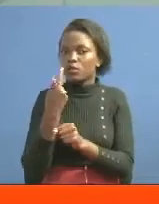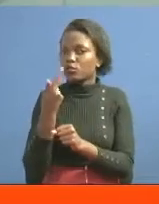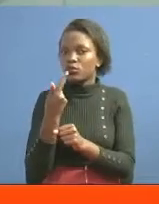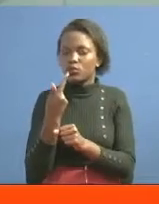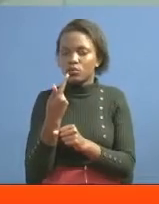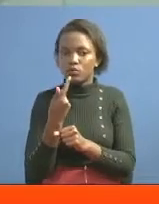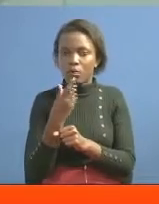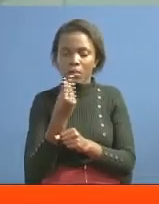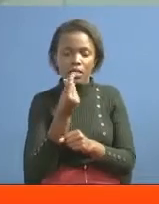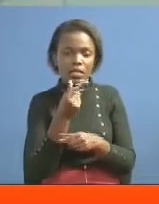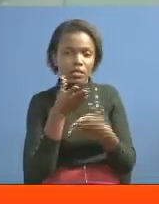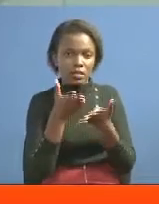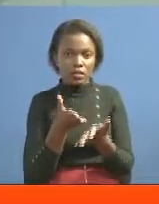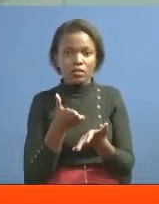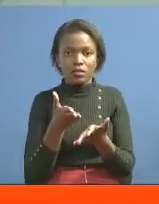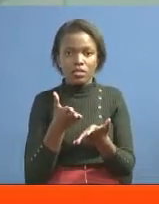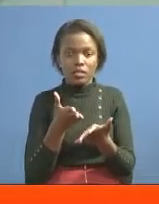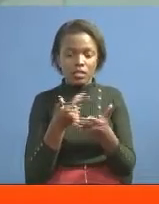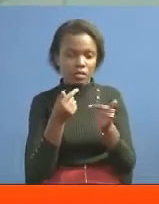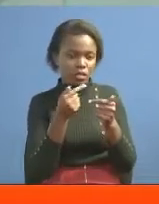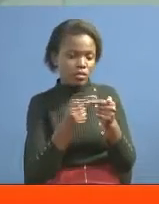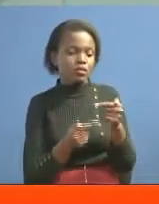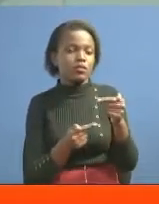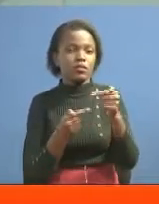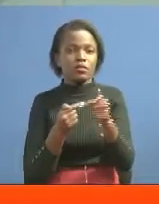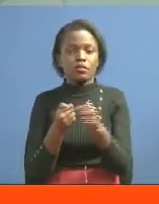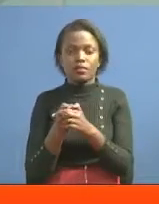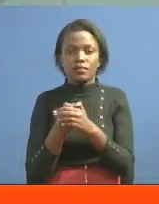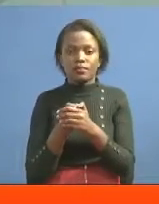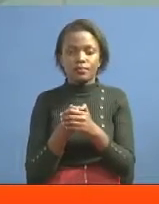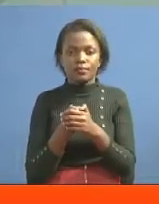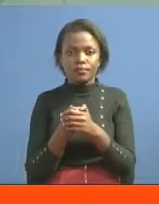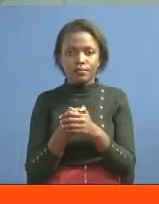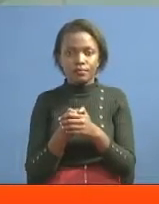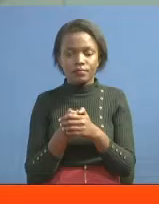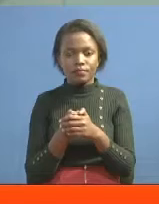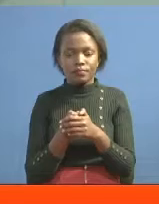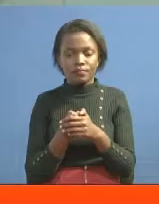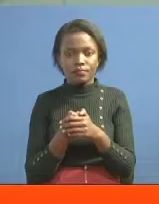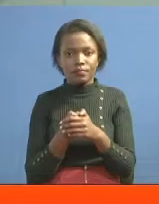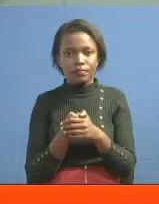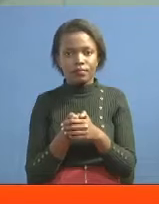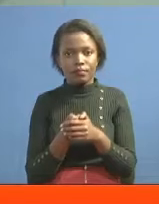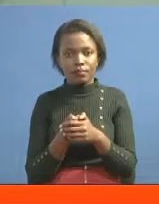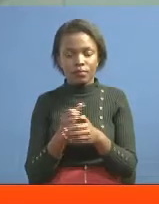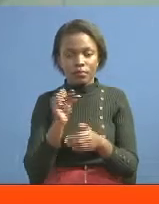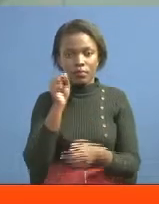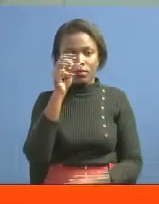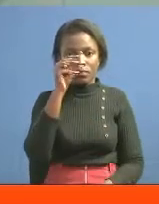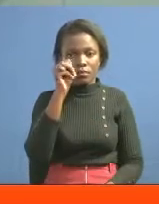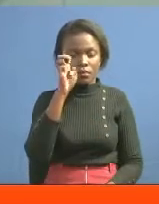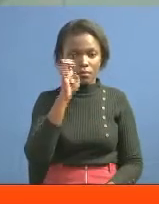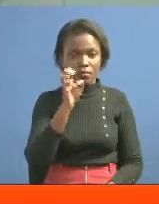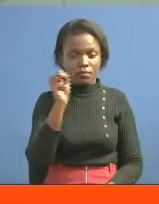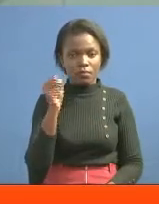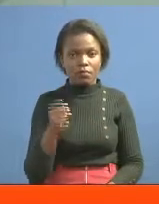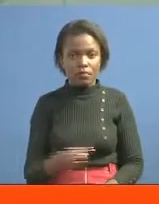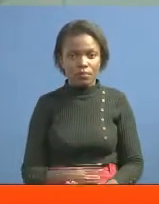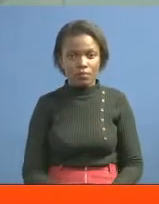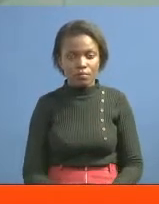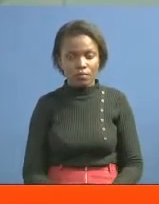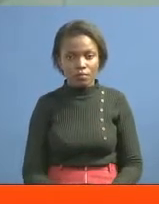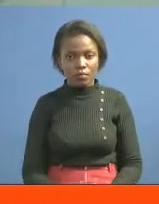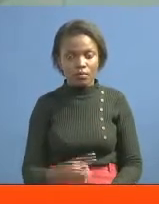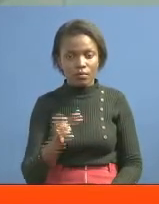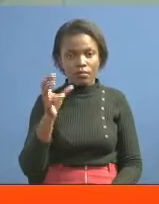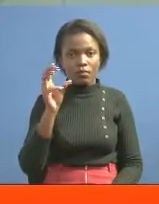money that we get actually goes into, and I would advise the government to actually put it into SMEs because SMEs are able to